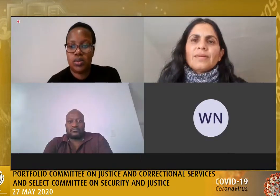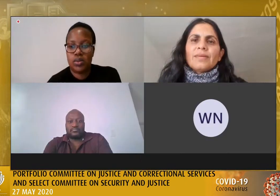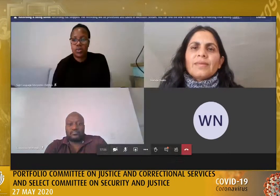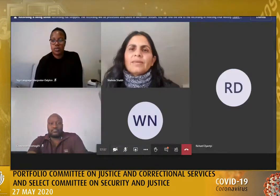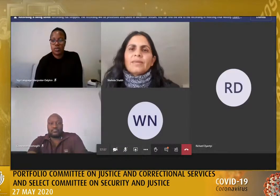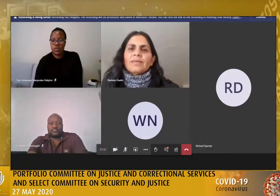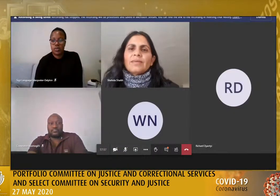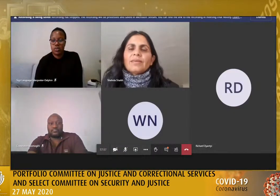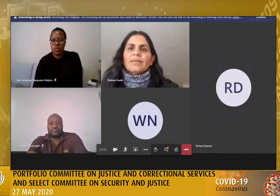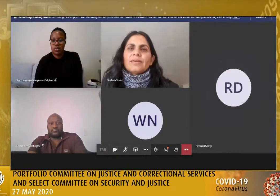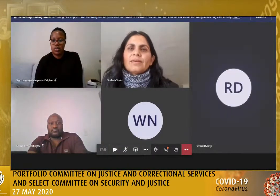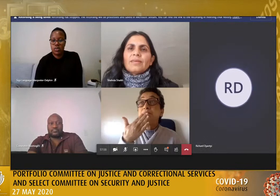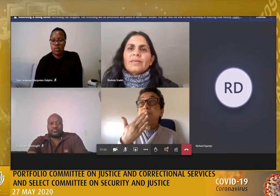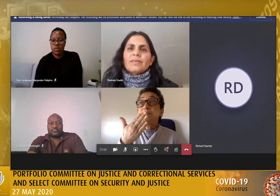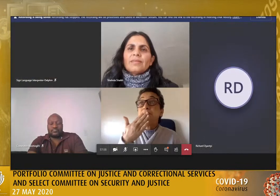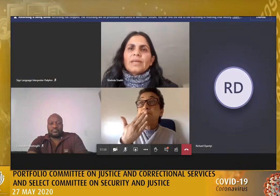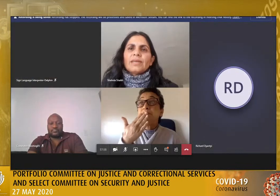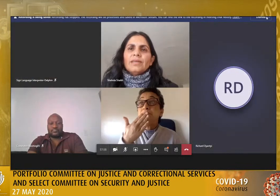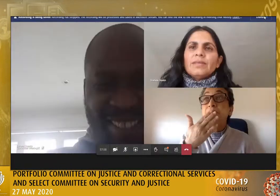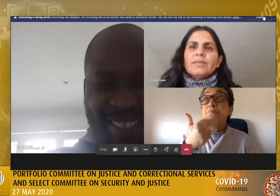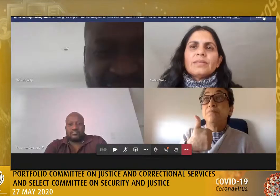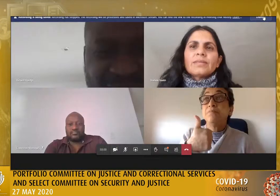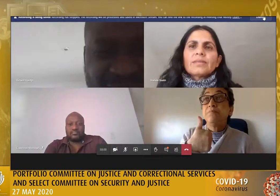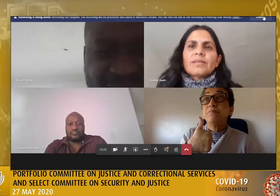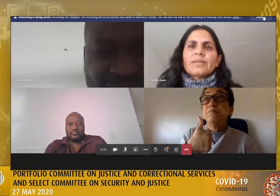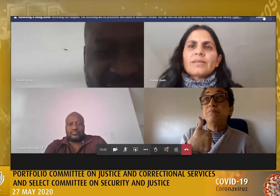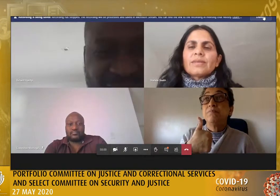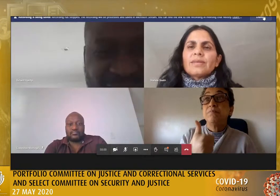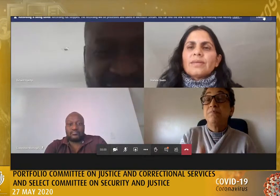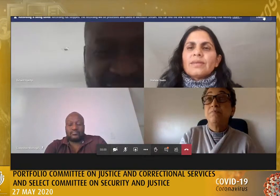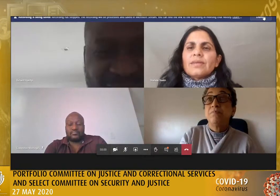Bye, Chair. Bye.